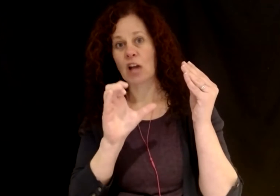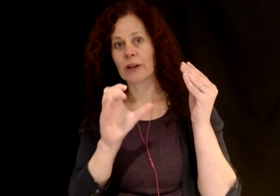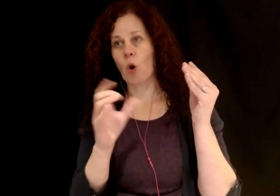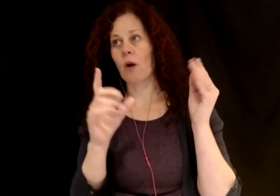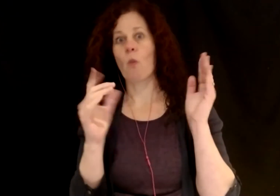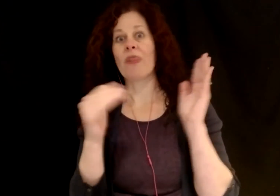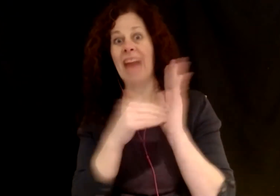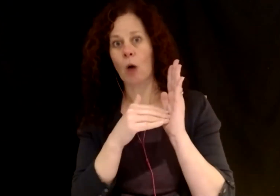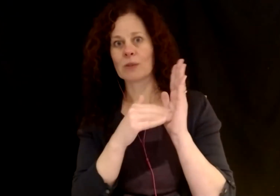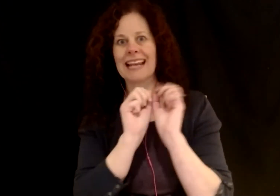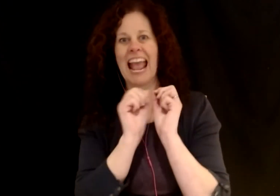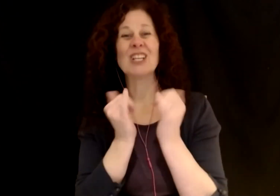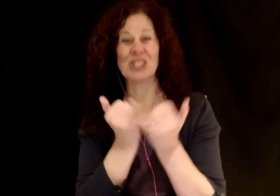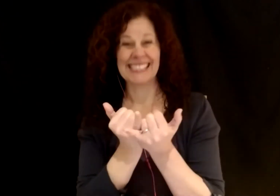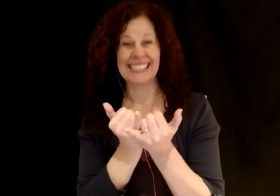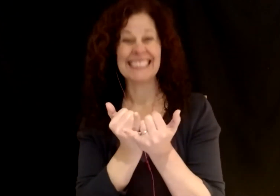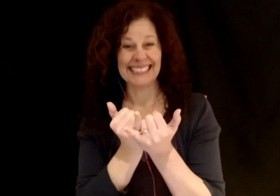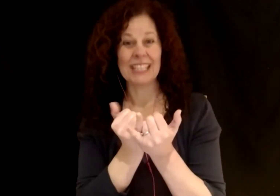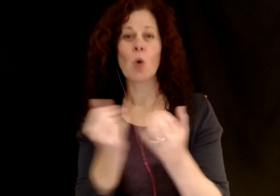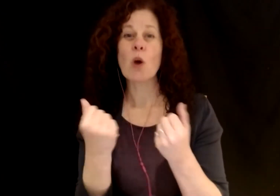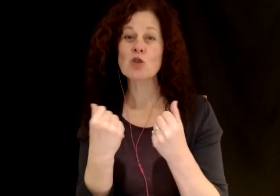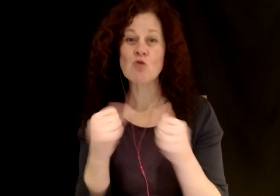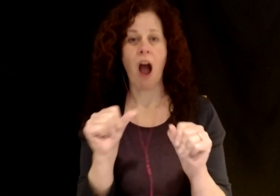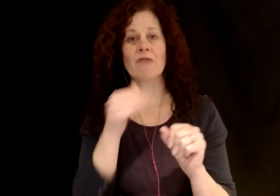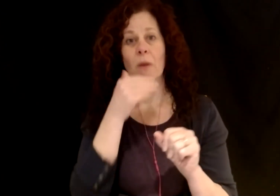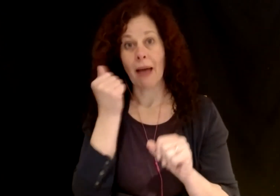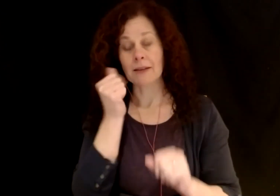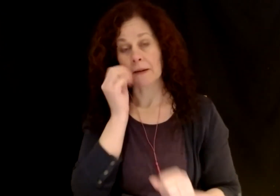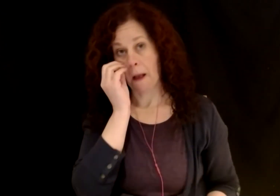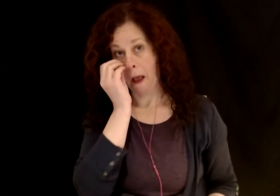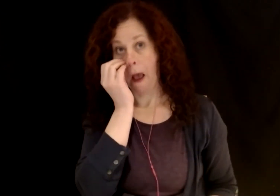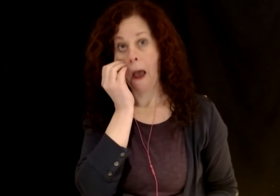of agencies across the US.